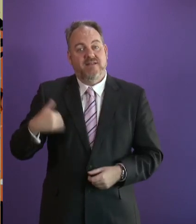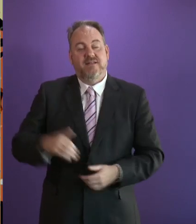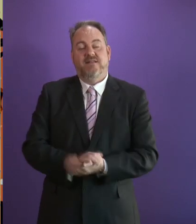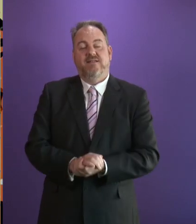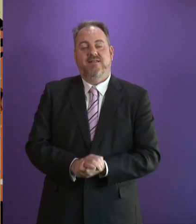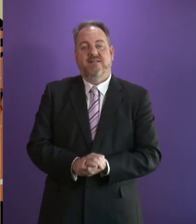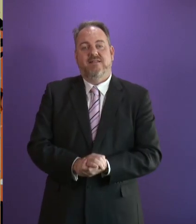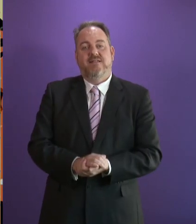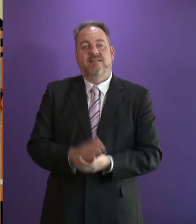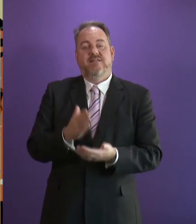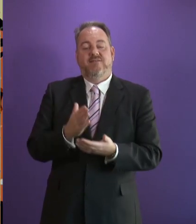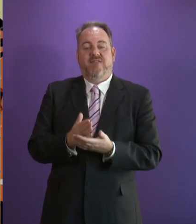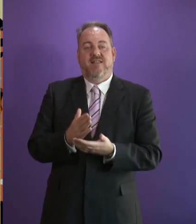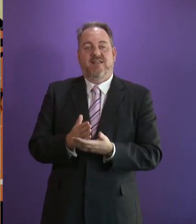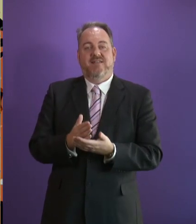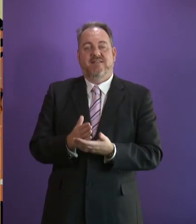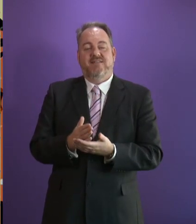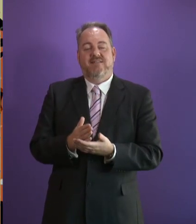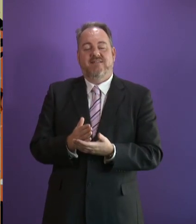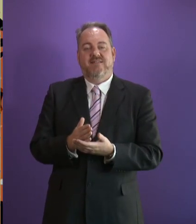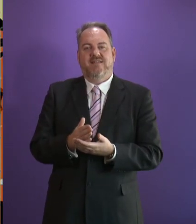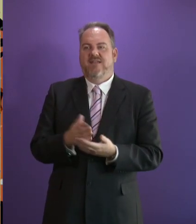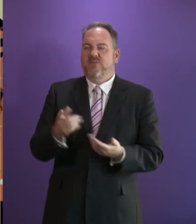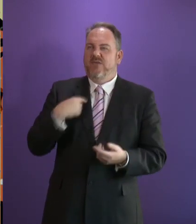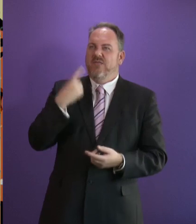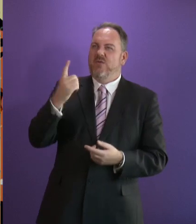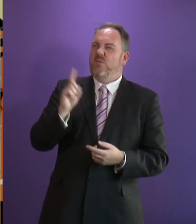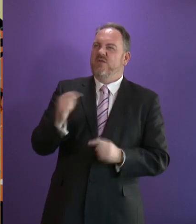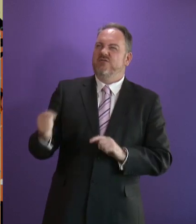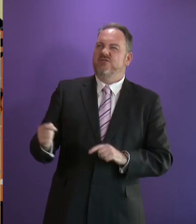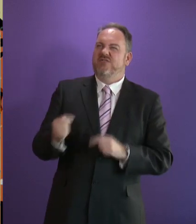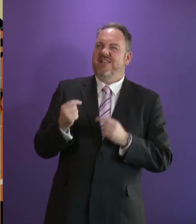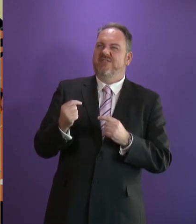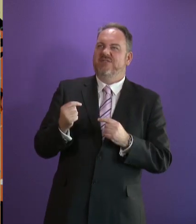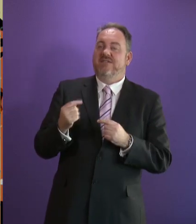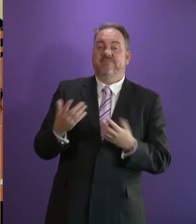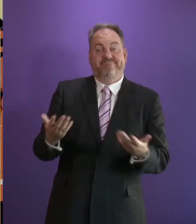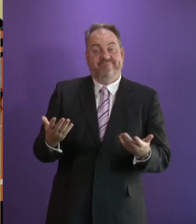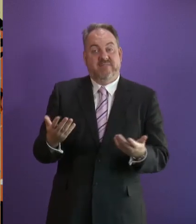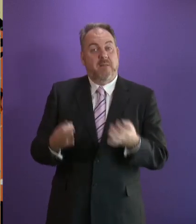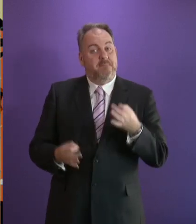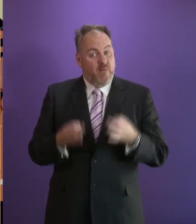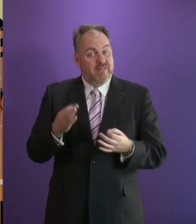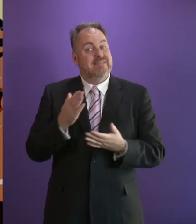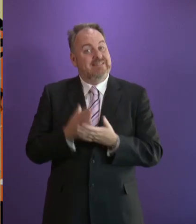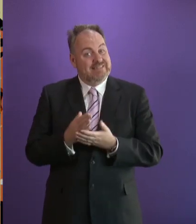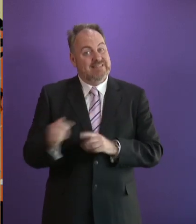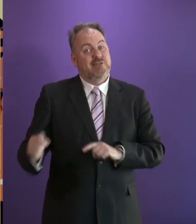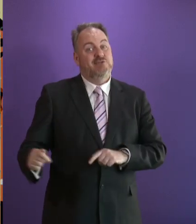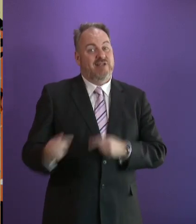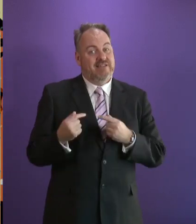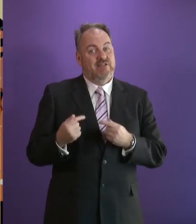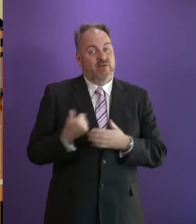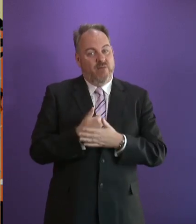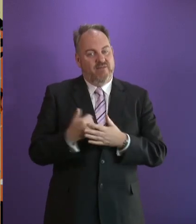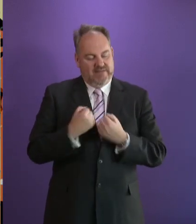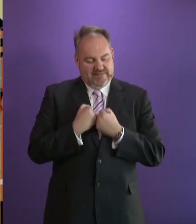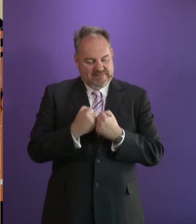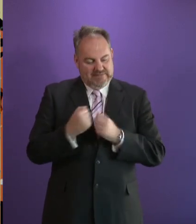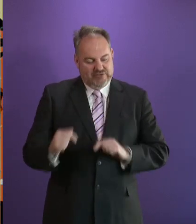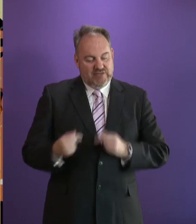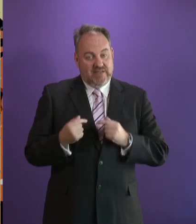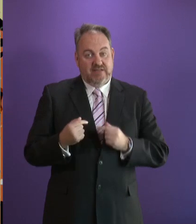We've been asked to discuss what we found most challenging. It is challenging being involved in politics. You challenge yourself. I left school